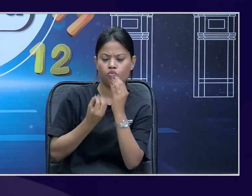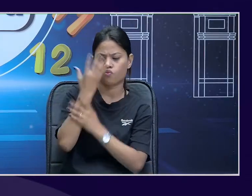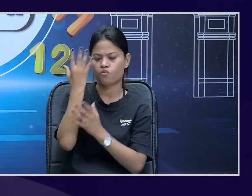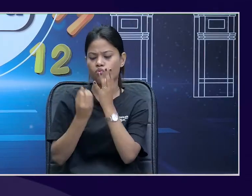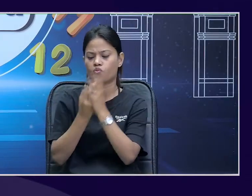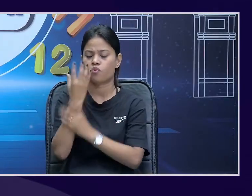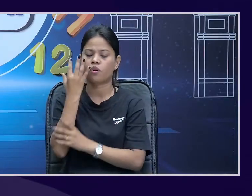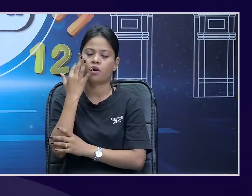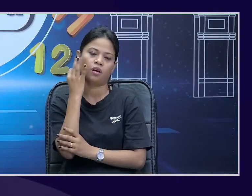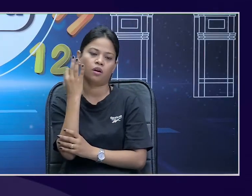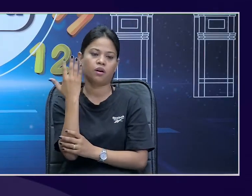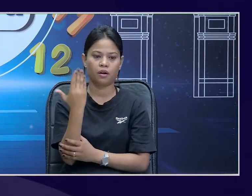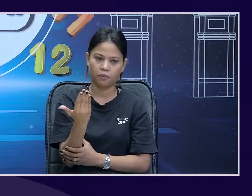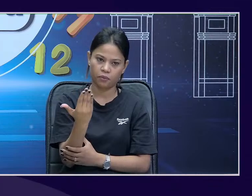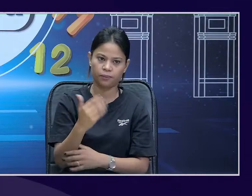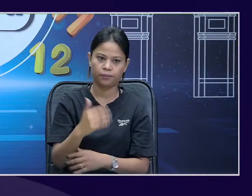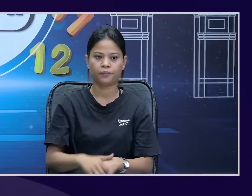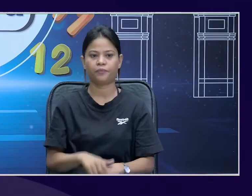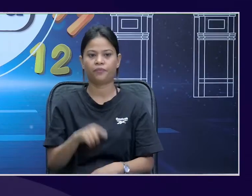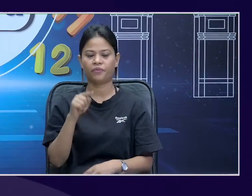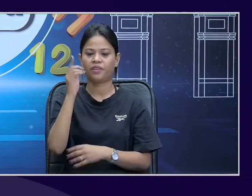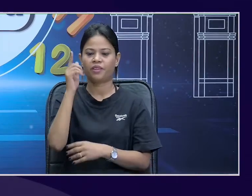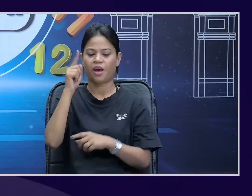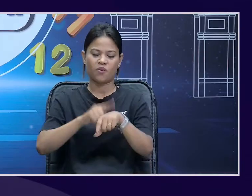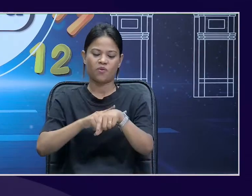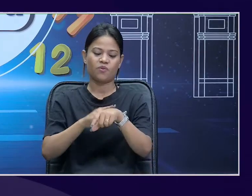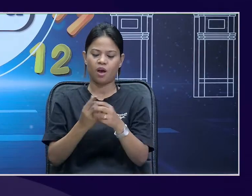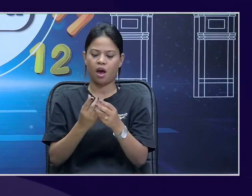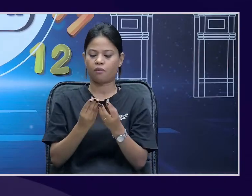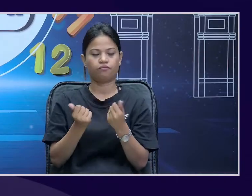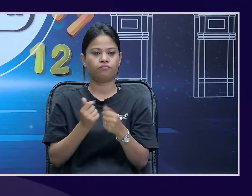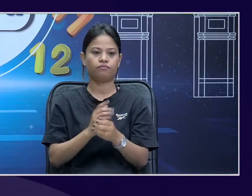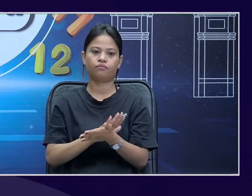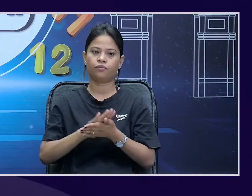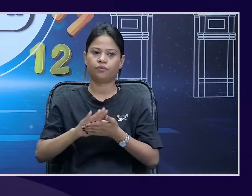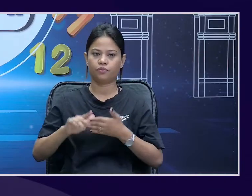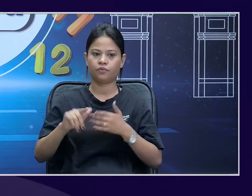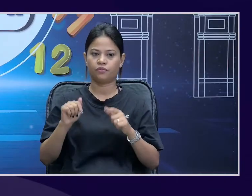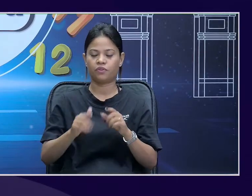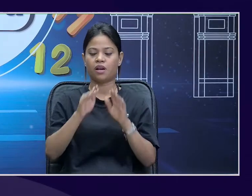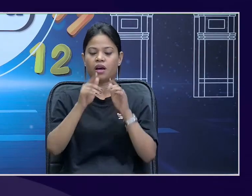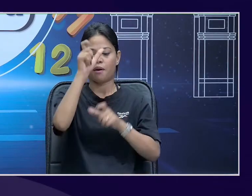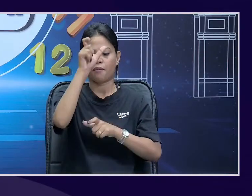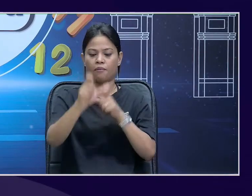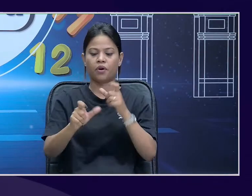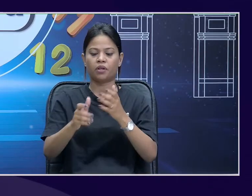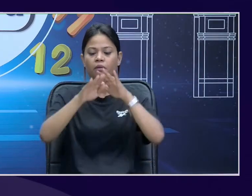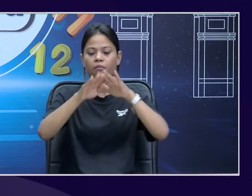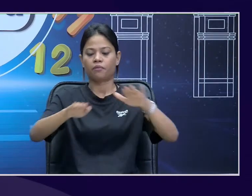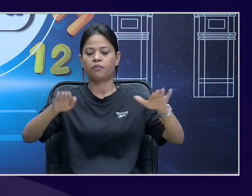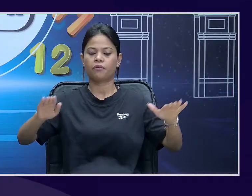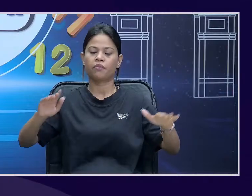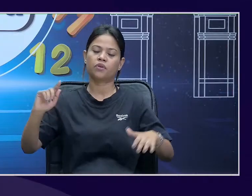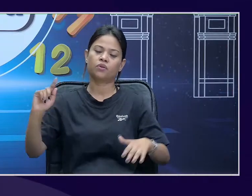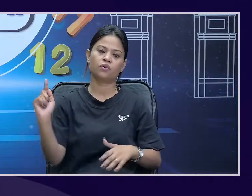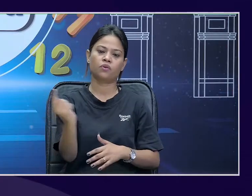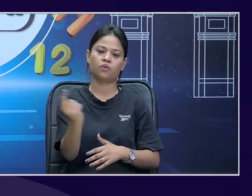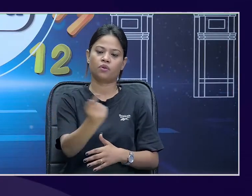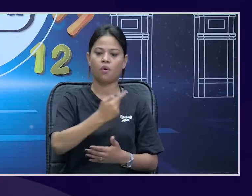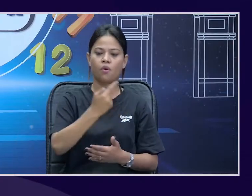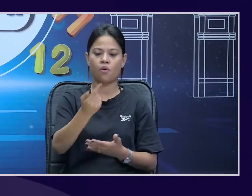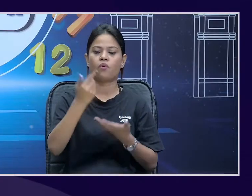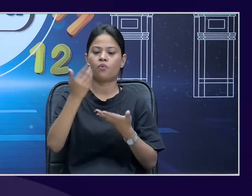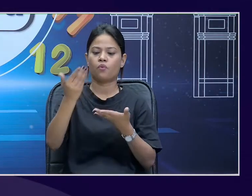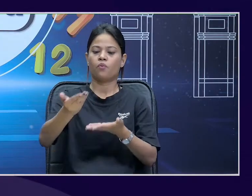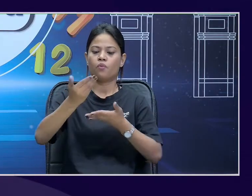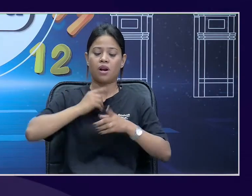Okay, fine, ma'am. Ma'am, we are running very short of time, and dear learners and viewers, it's time for me to wrap up this session, but let me thank